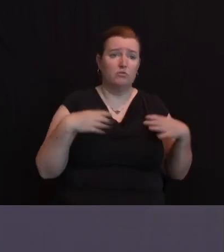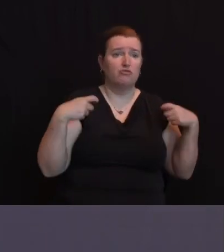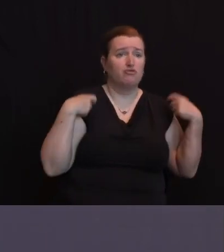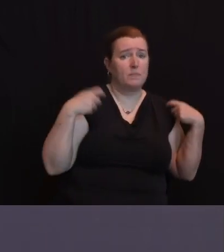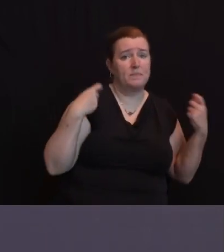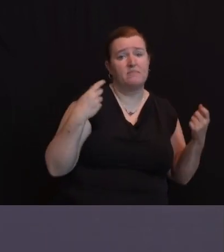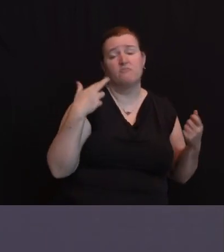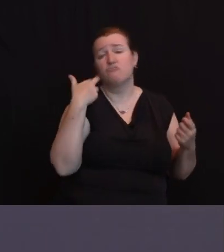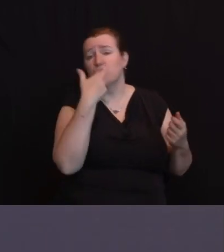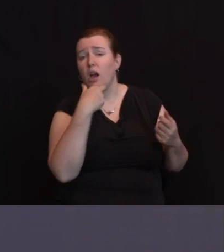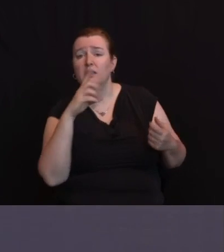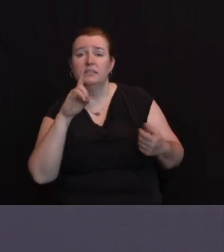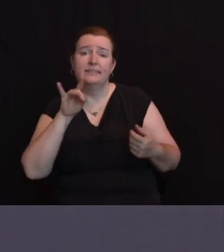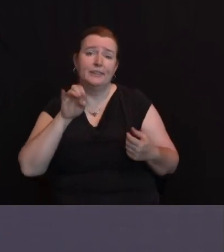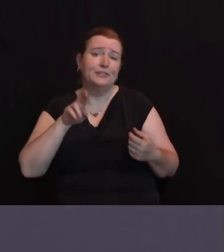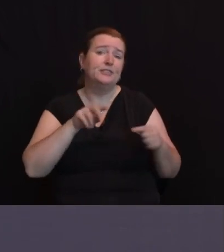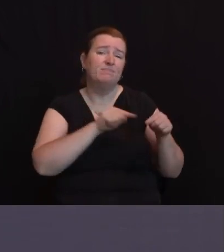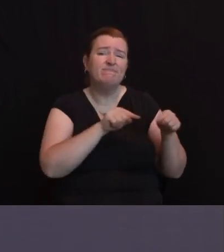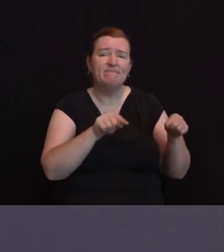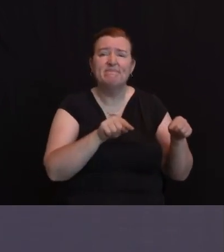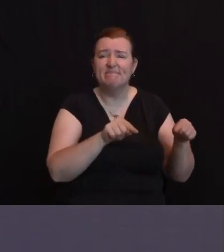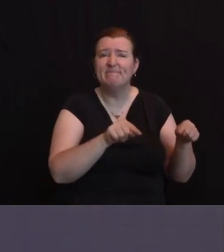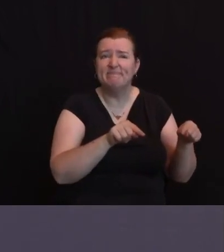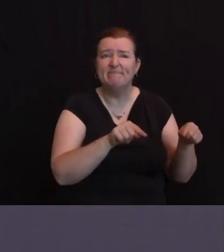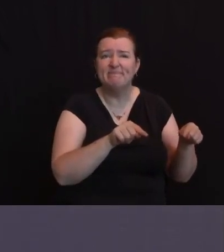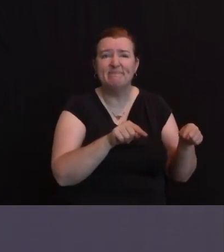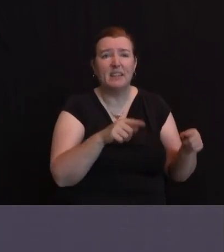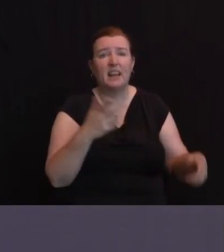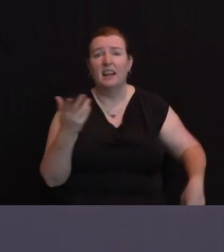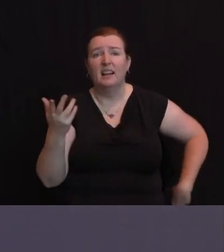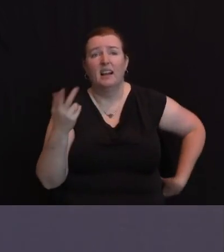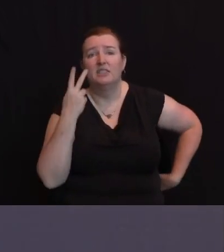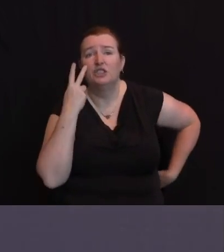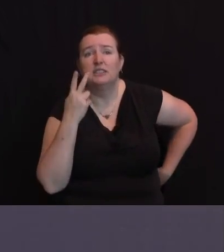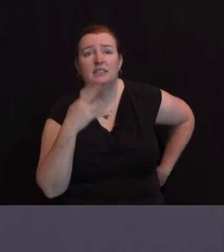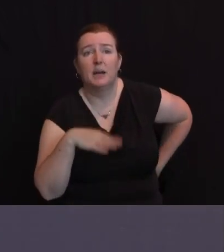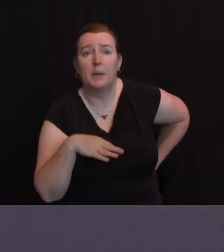saw some of the gym folks last night on CNN.